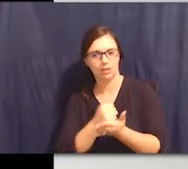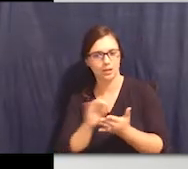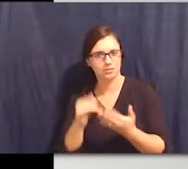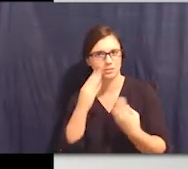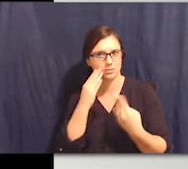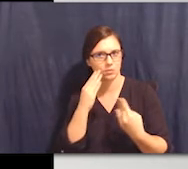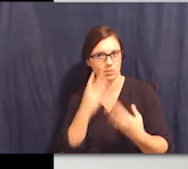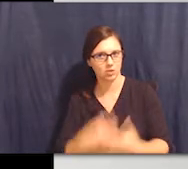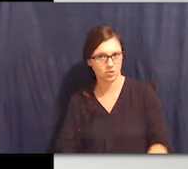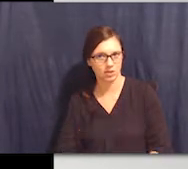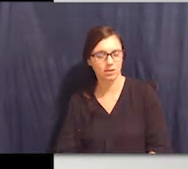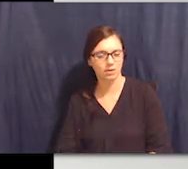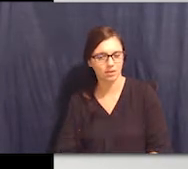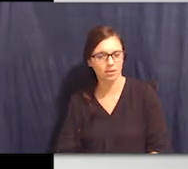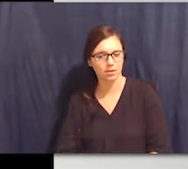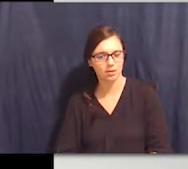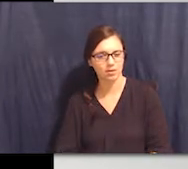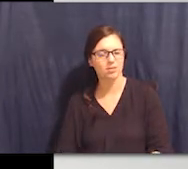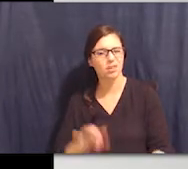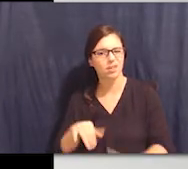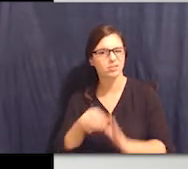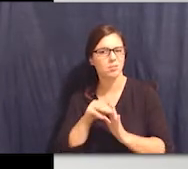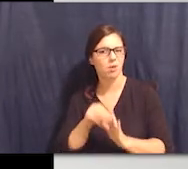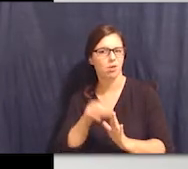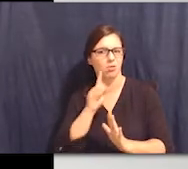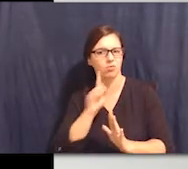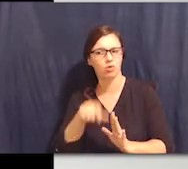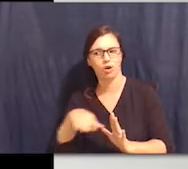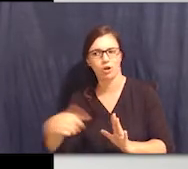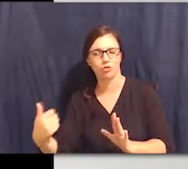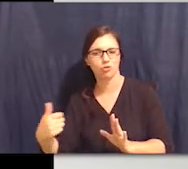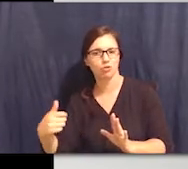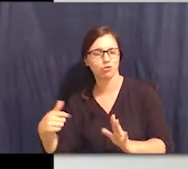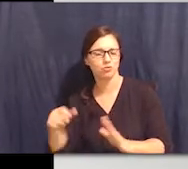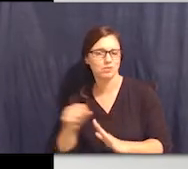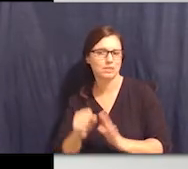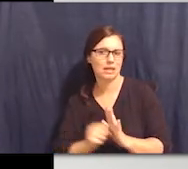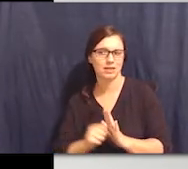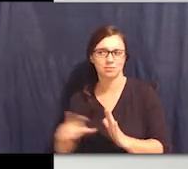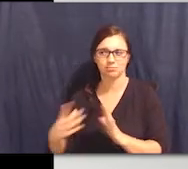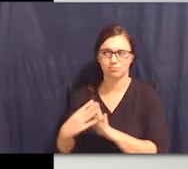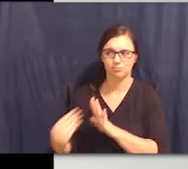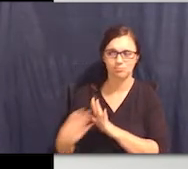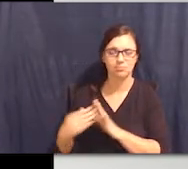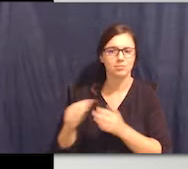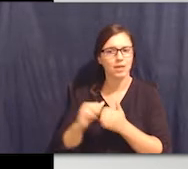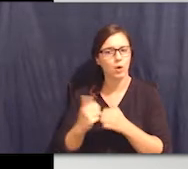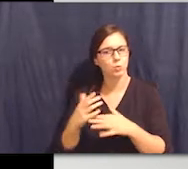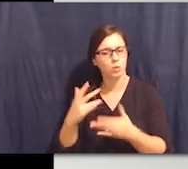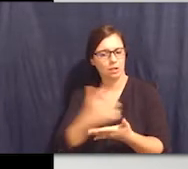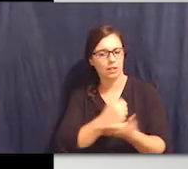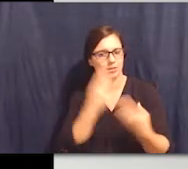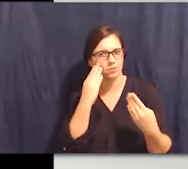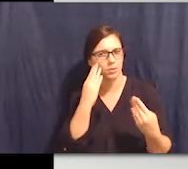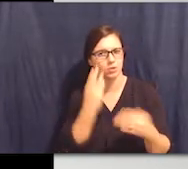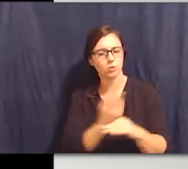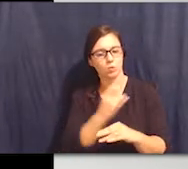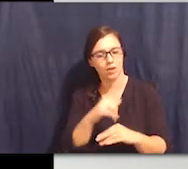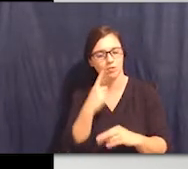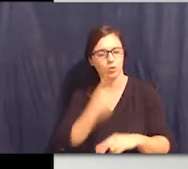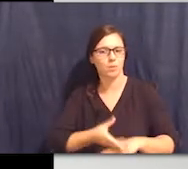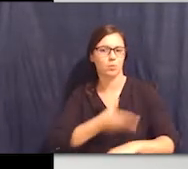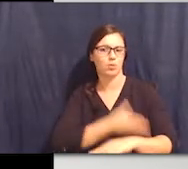data, and it's a model for other states of how to collect data and use that to improve